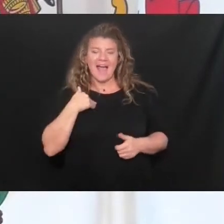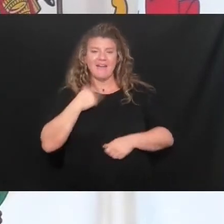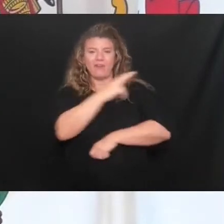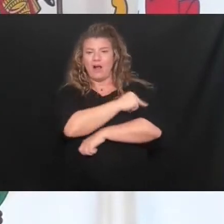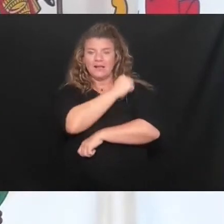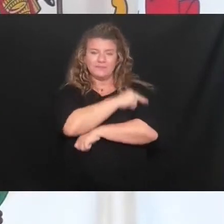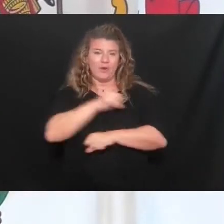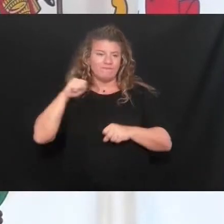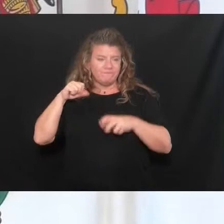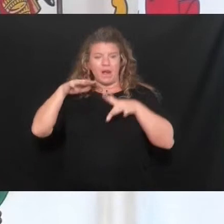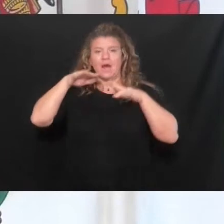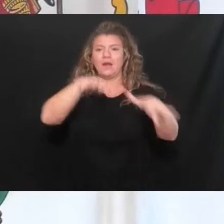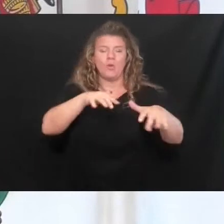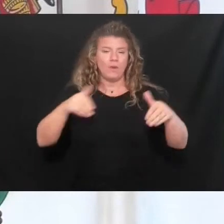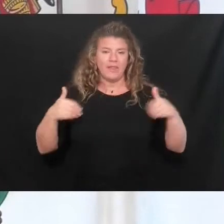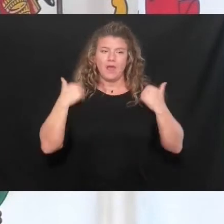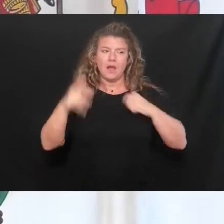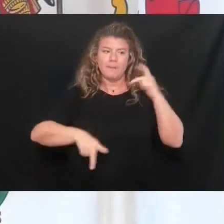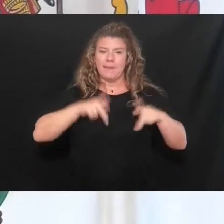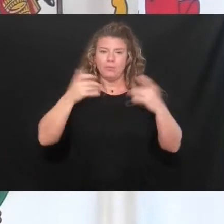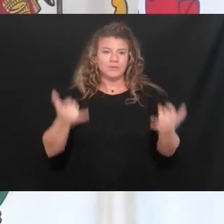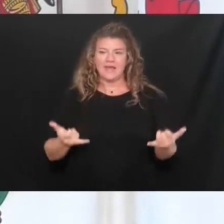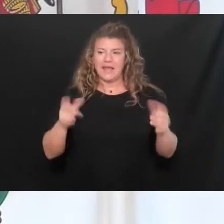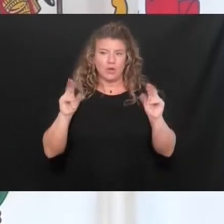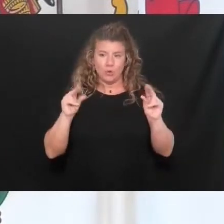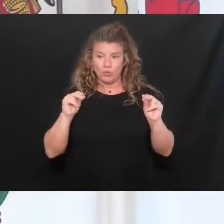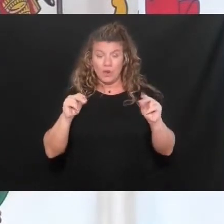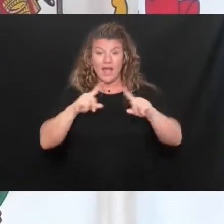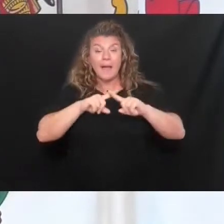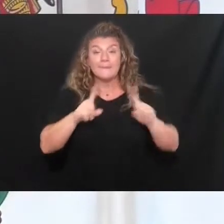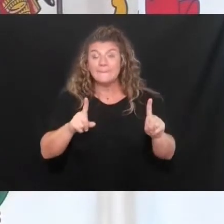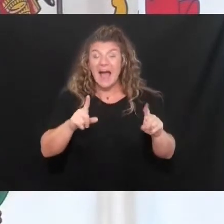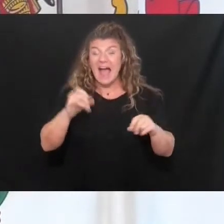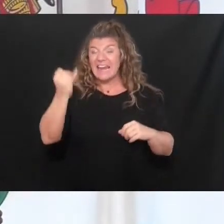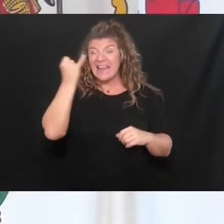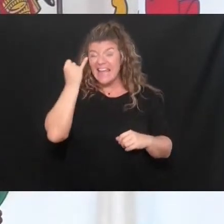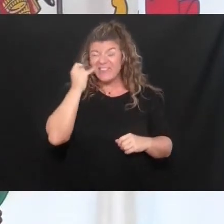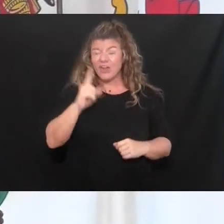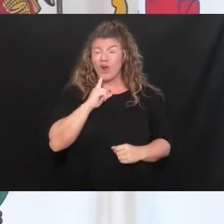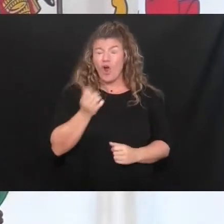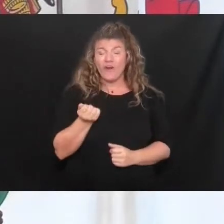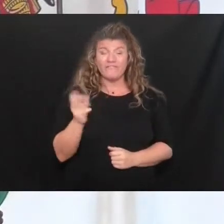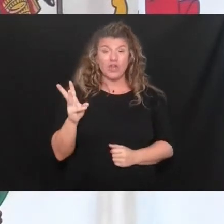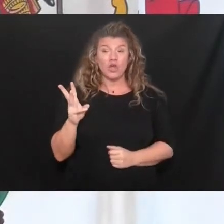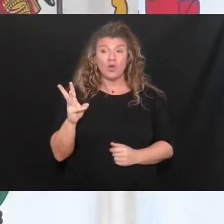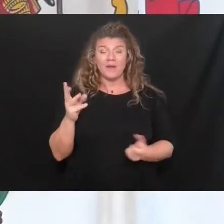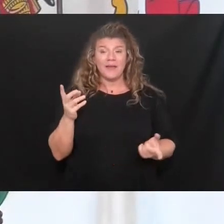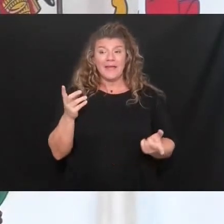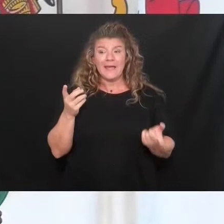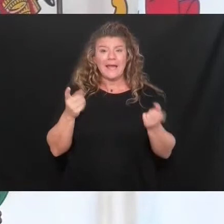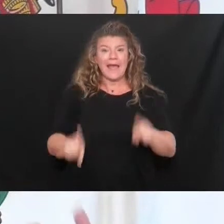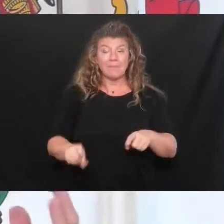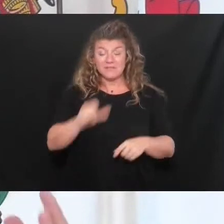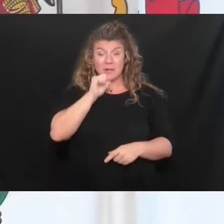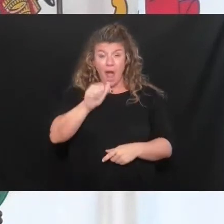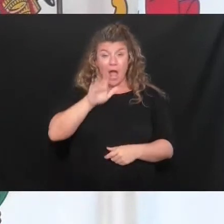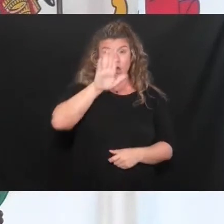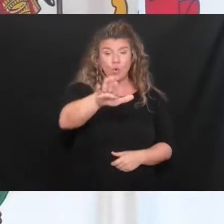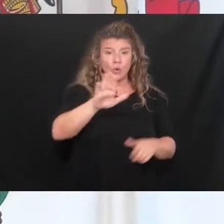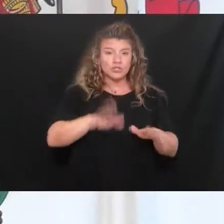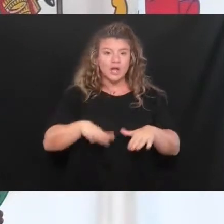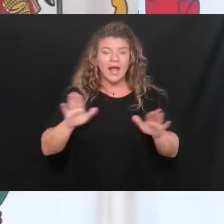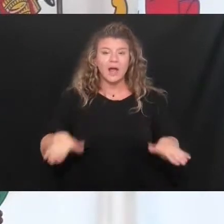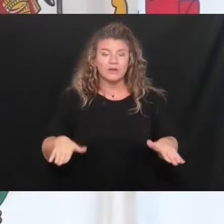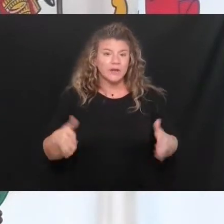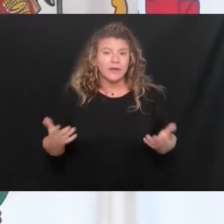hospitals flooded with young people today. But if there are only a few, and it just happens to not be your children, for God's